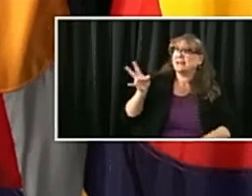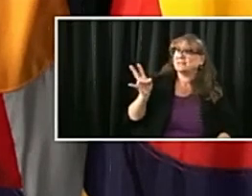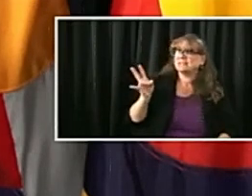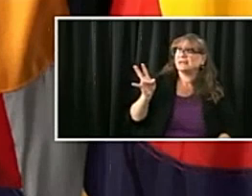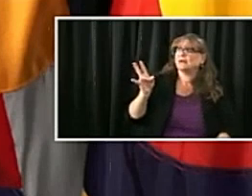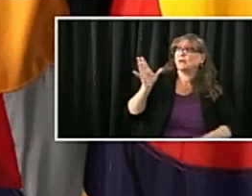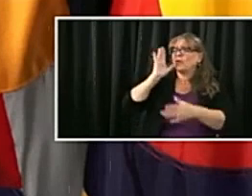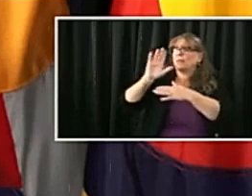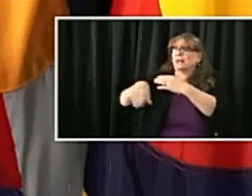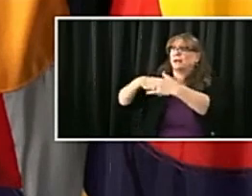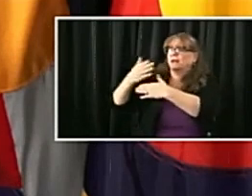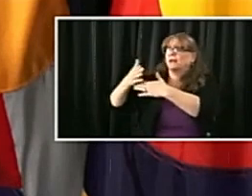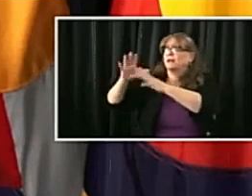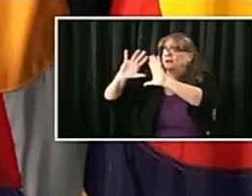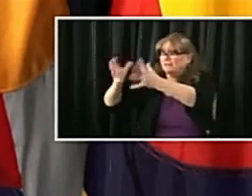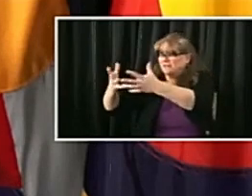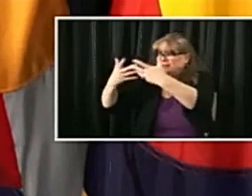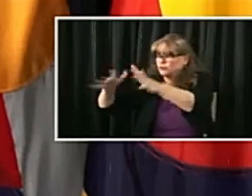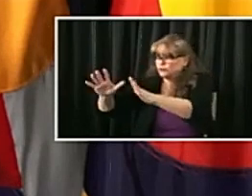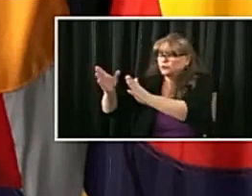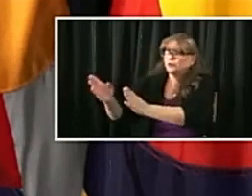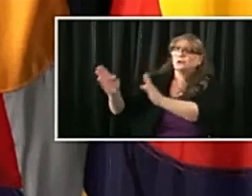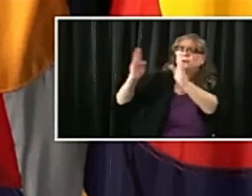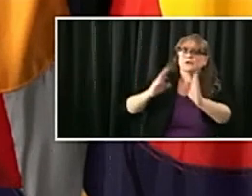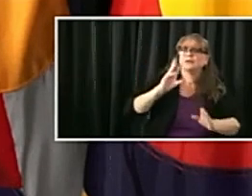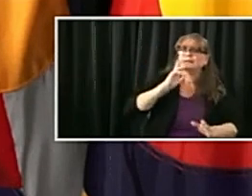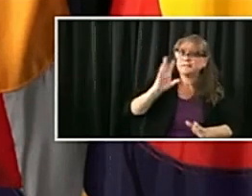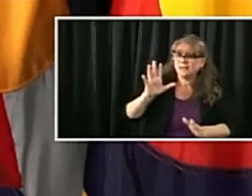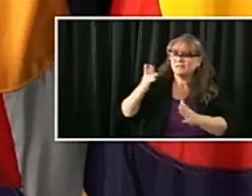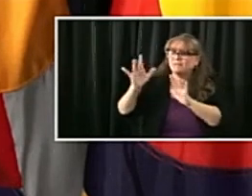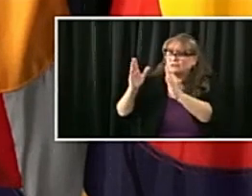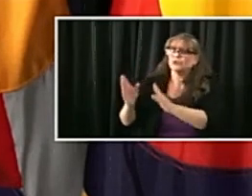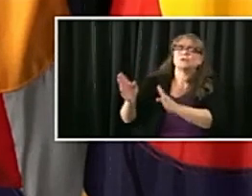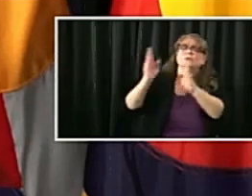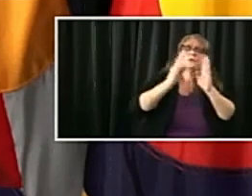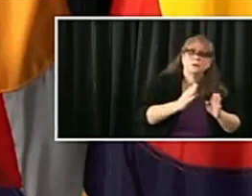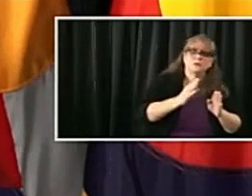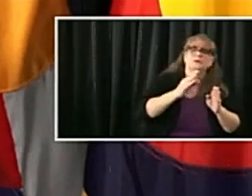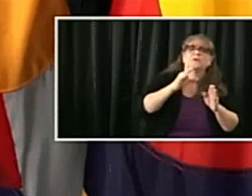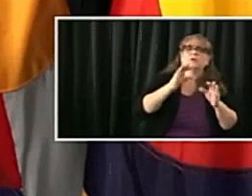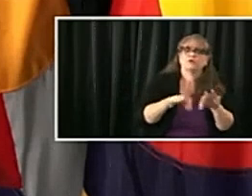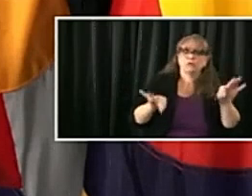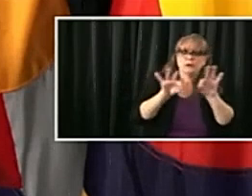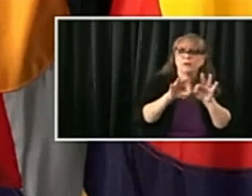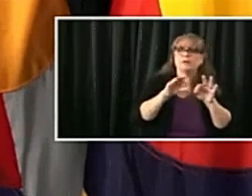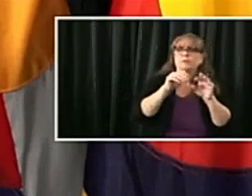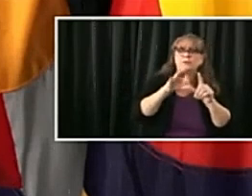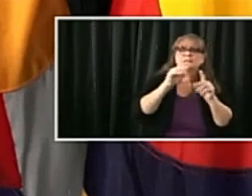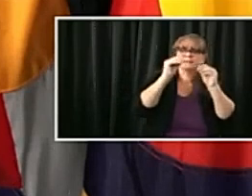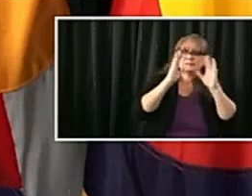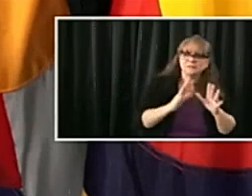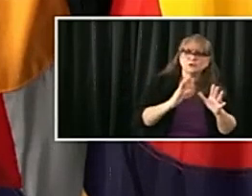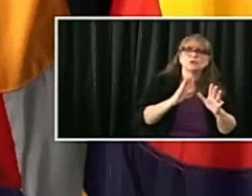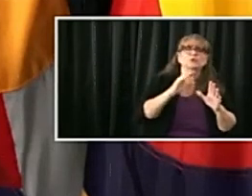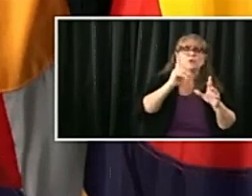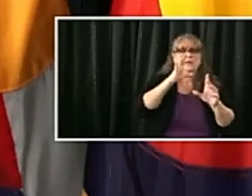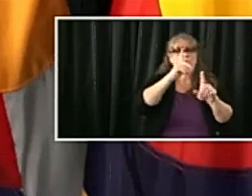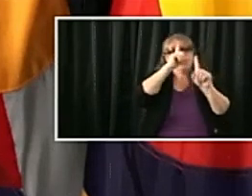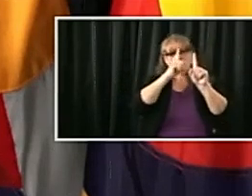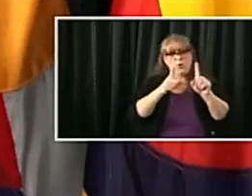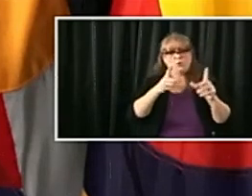for the vaccination. The date we're currently using for that is March 1st. I think we'll hit that date. But there is really no